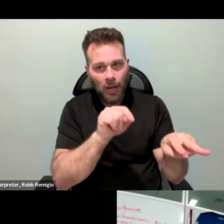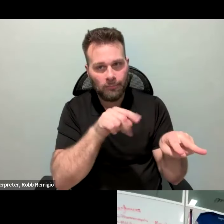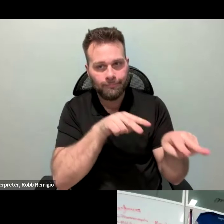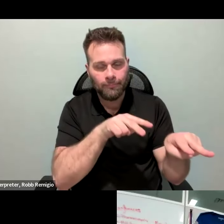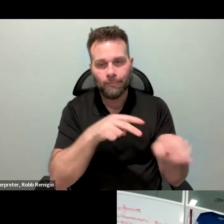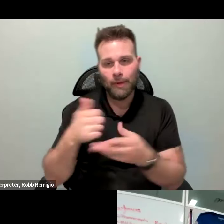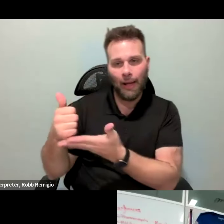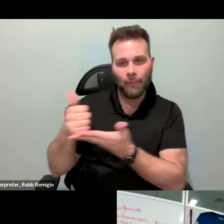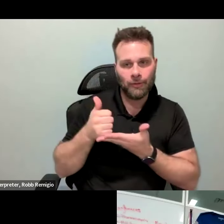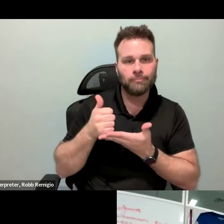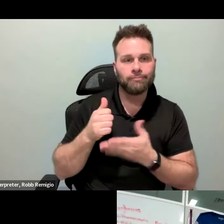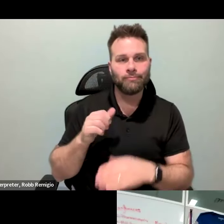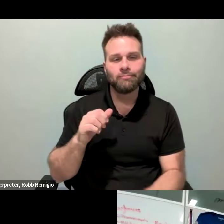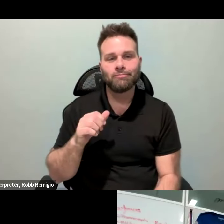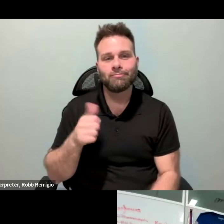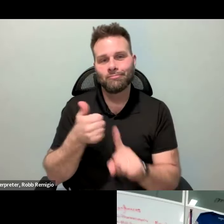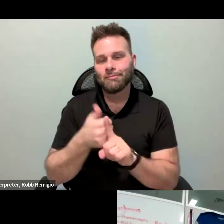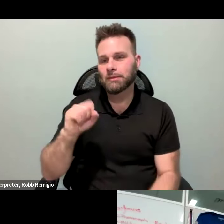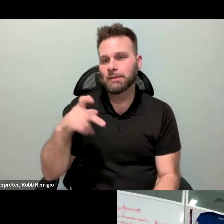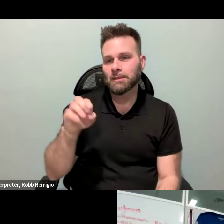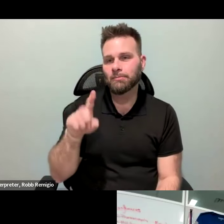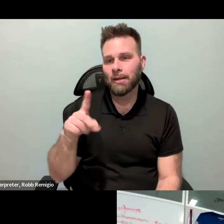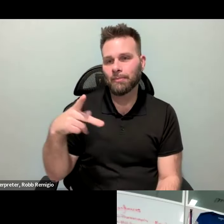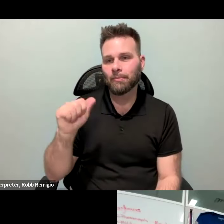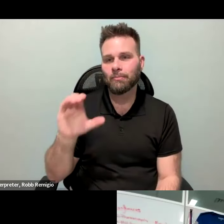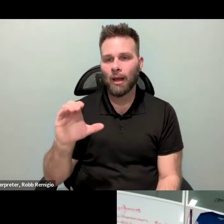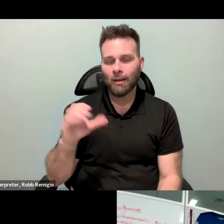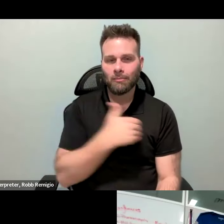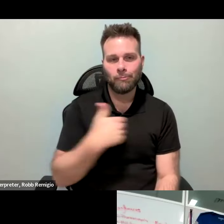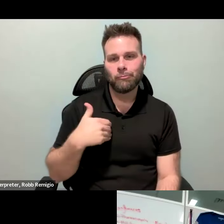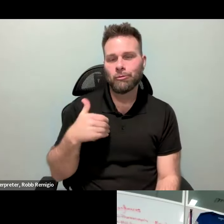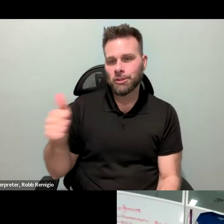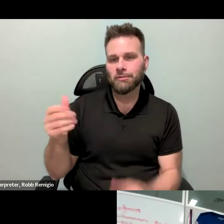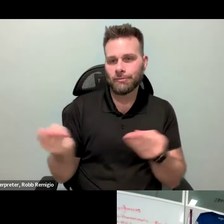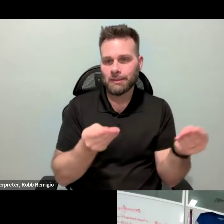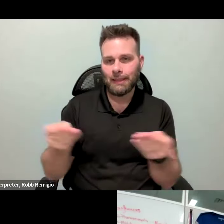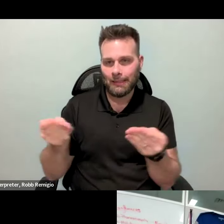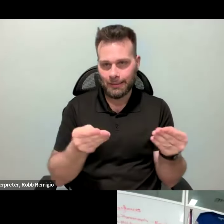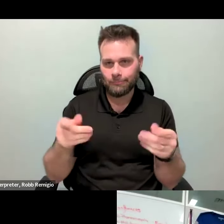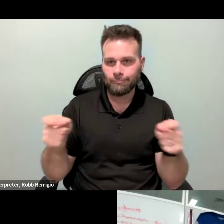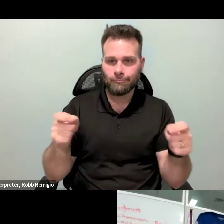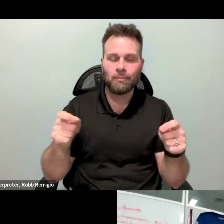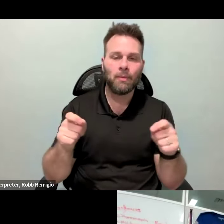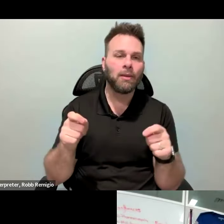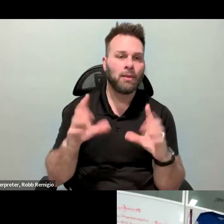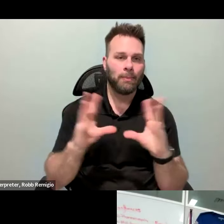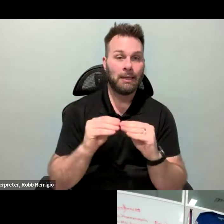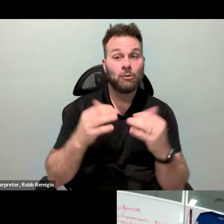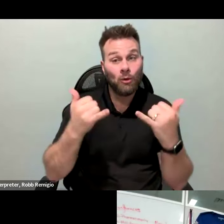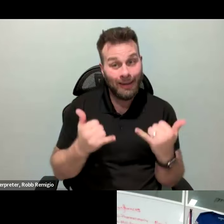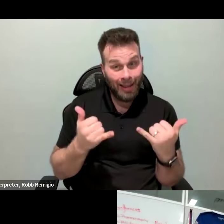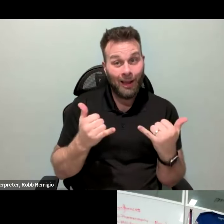helpful, our SpEdPAC board member, with facilitating this meeting. I'm going to turn it over to our